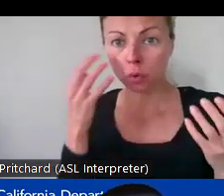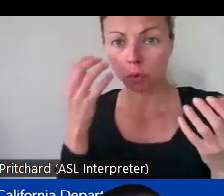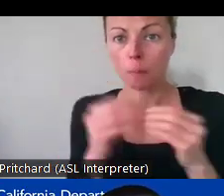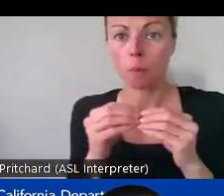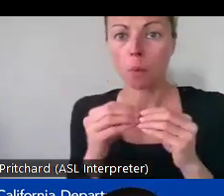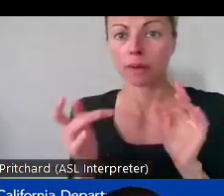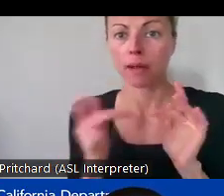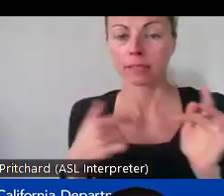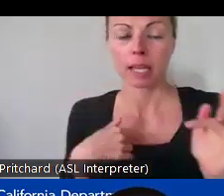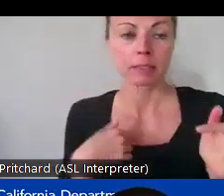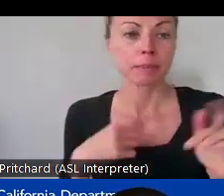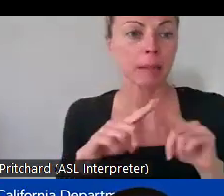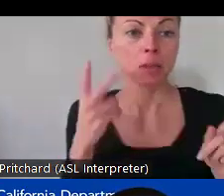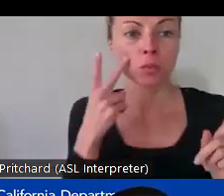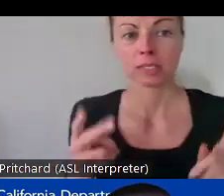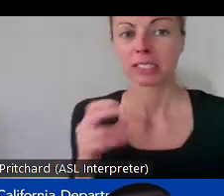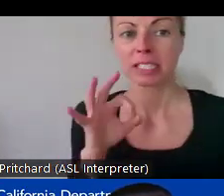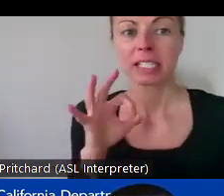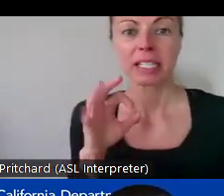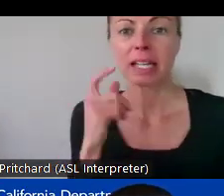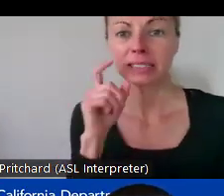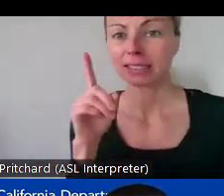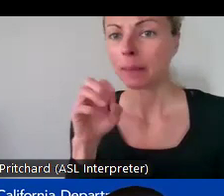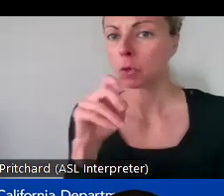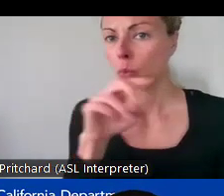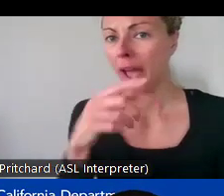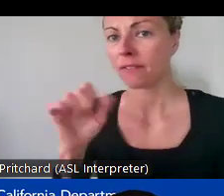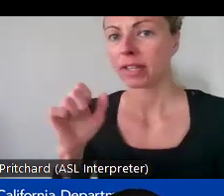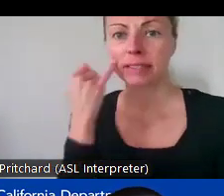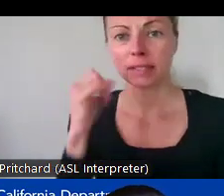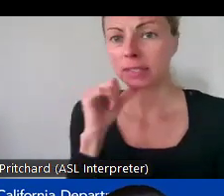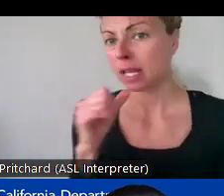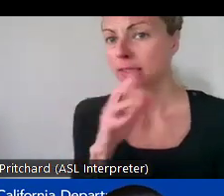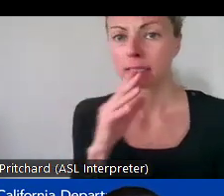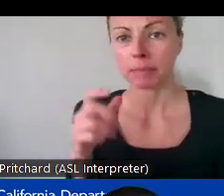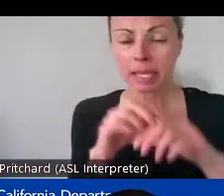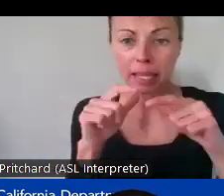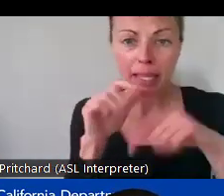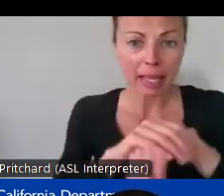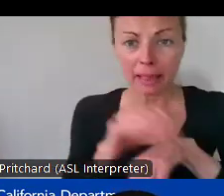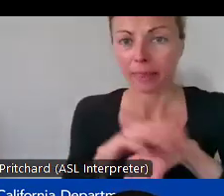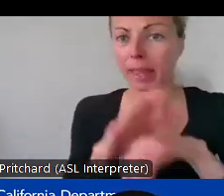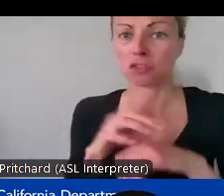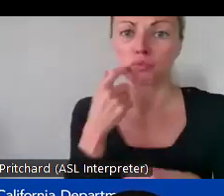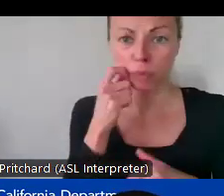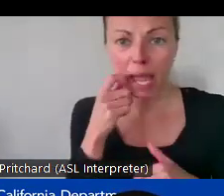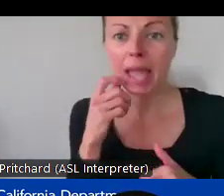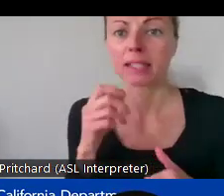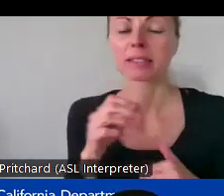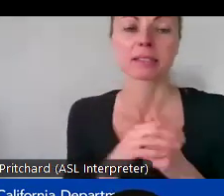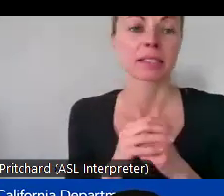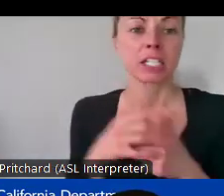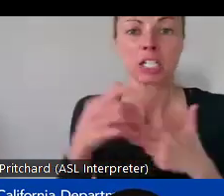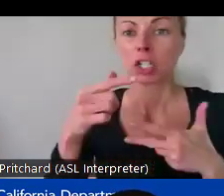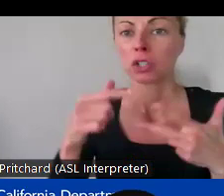demographic factors such as the proportion of the older adult population that doesn't speak English, the racial and ethnic composition as well. We looked at geographic need